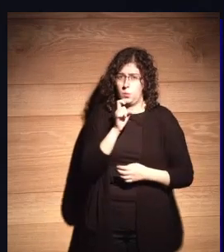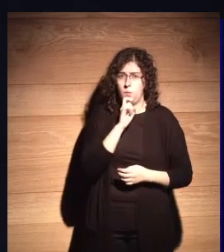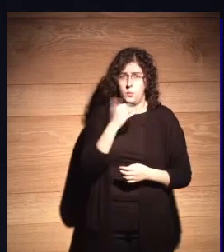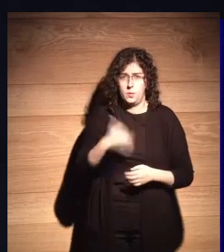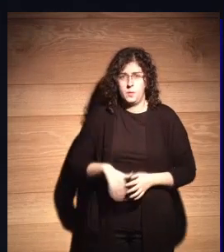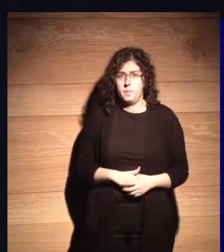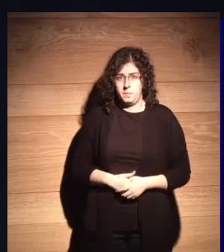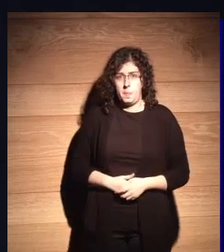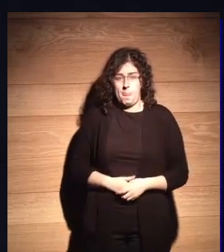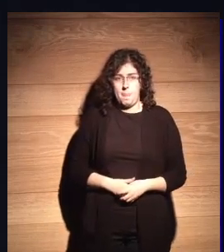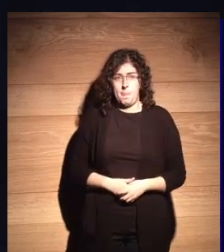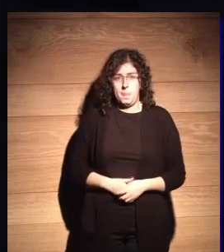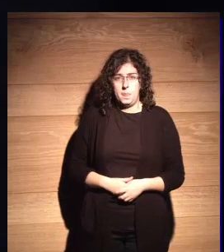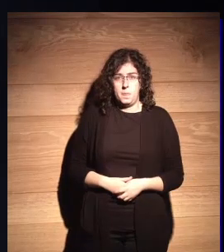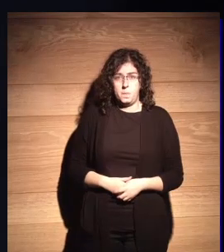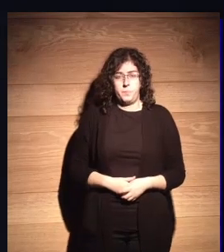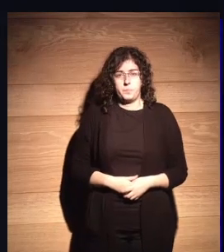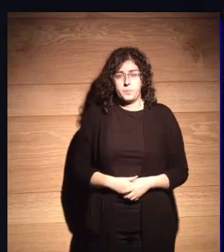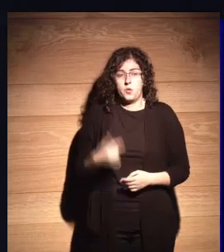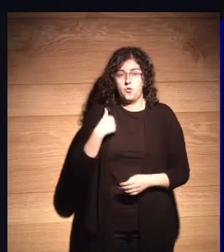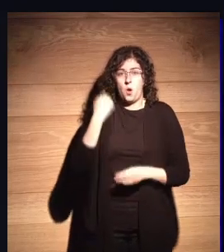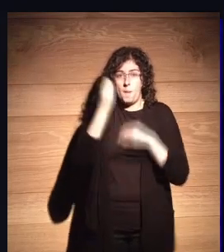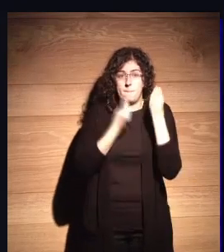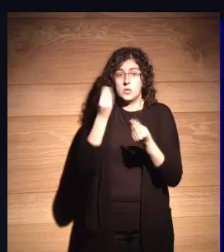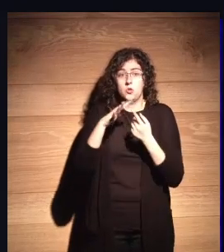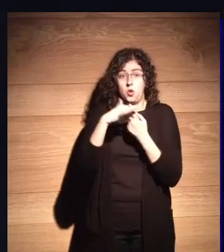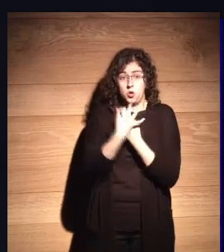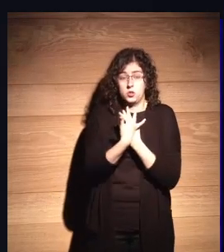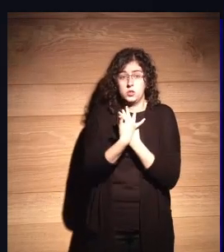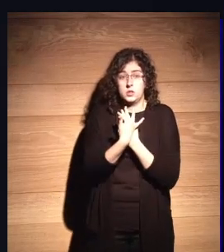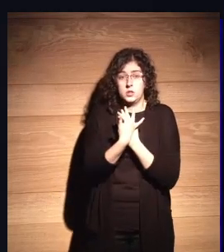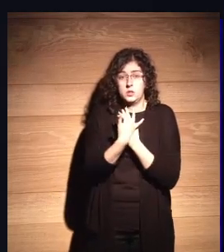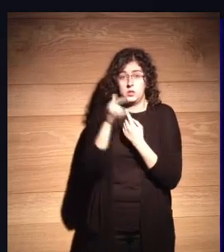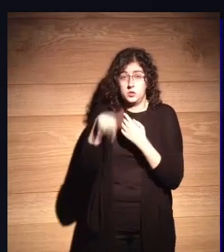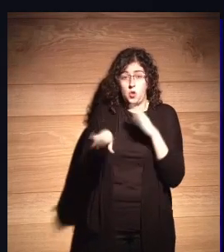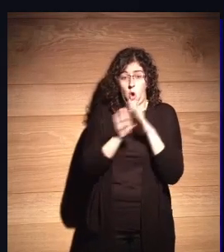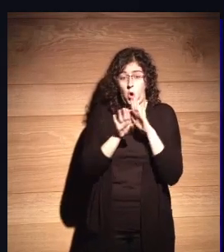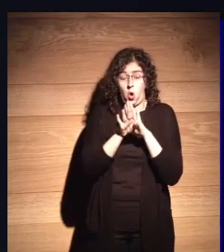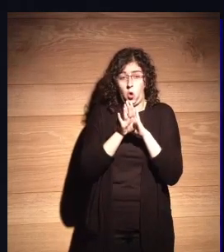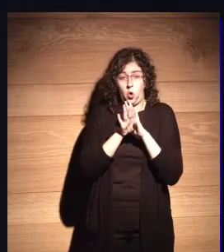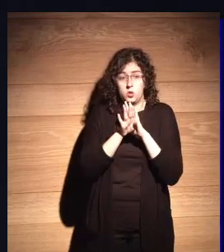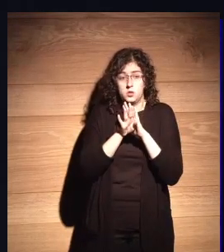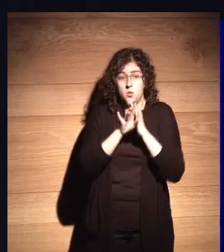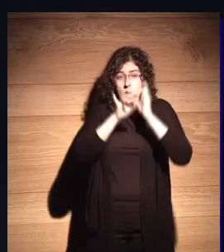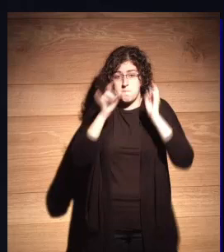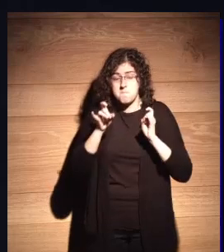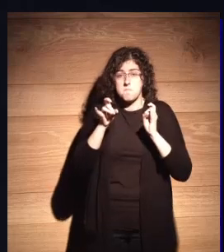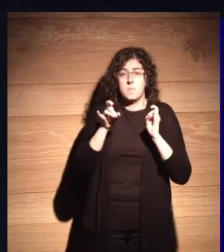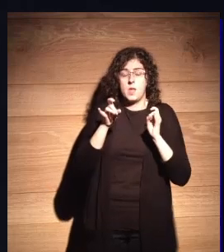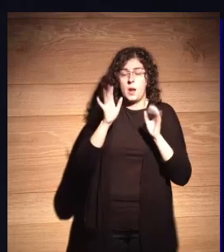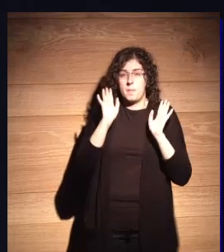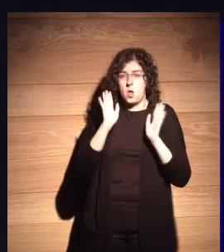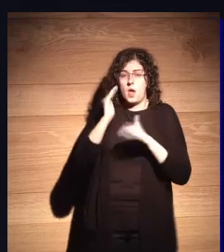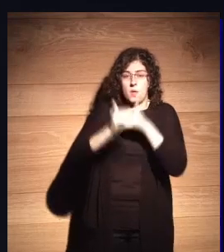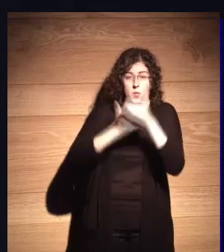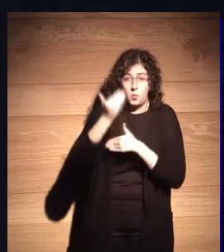the situation keeps evolving, and we're only maybe in the middle of the story. We're not even towards